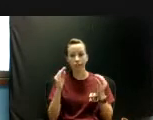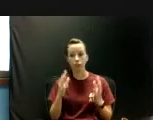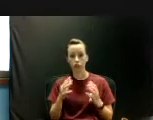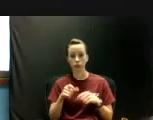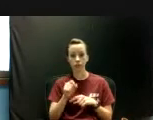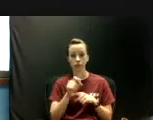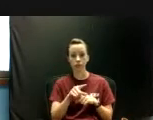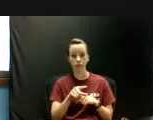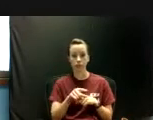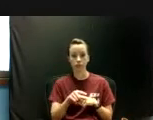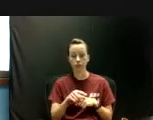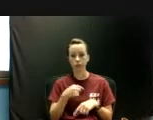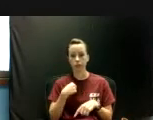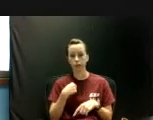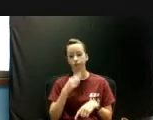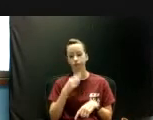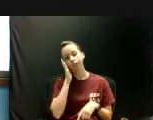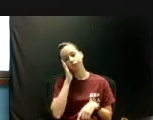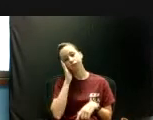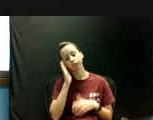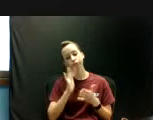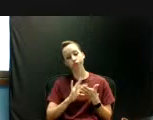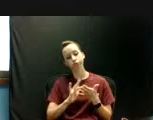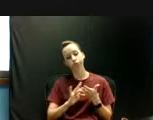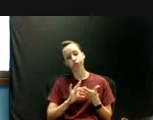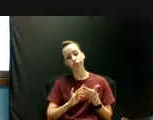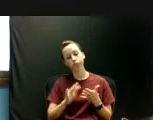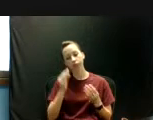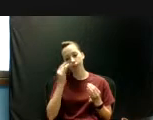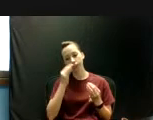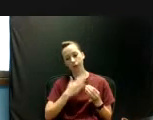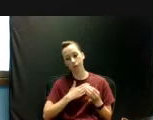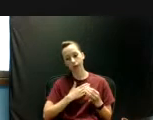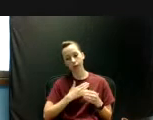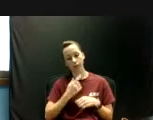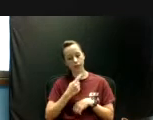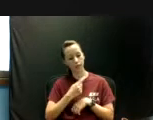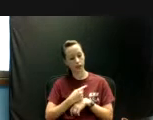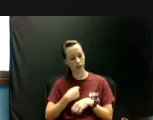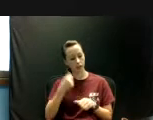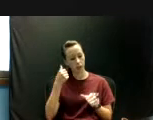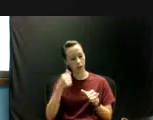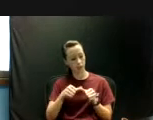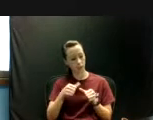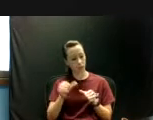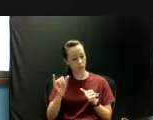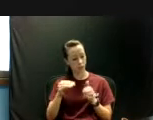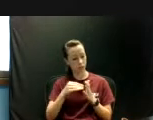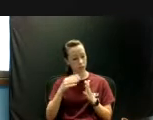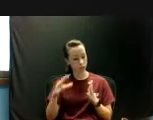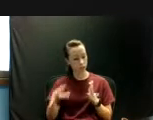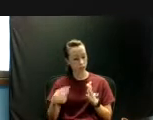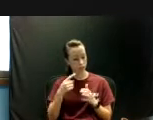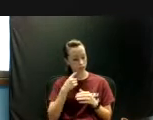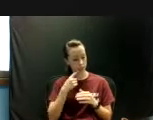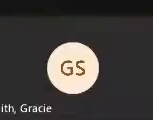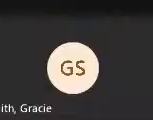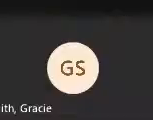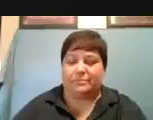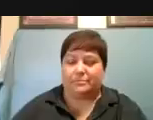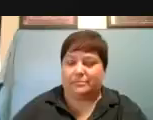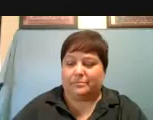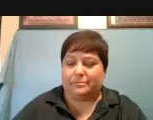I'm laying in bed and just thinking about my day and remembering what the student said in first or second period, and I just thought